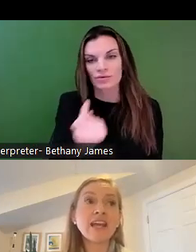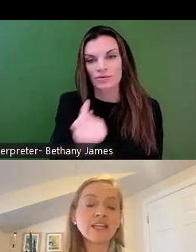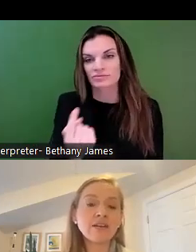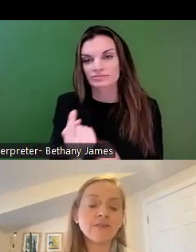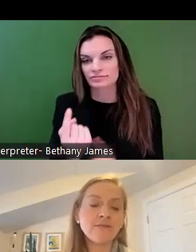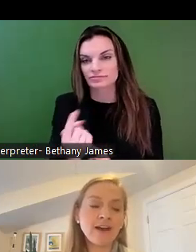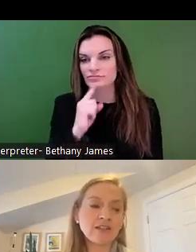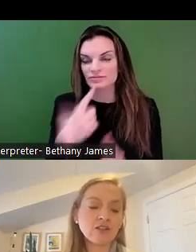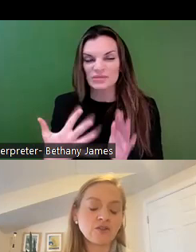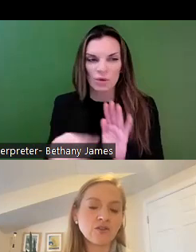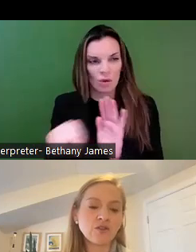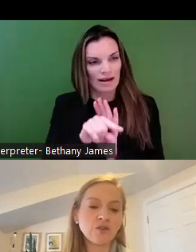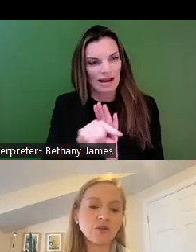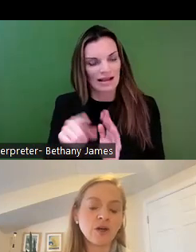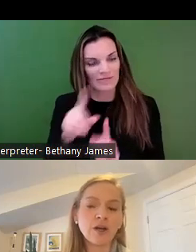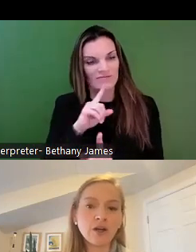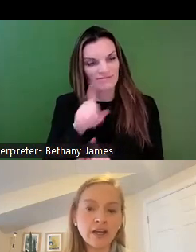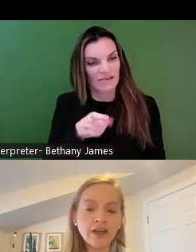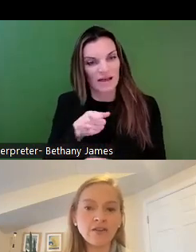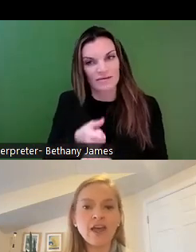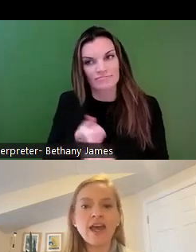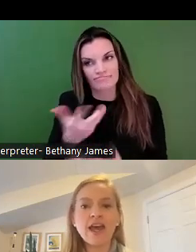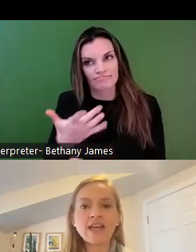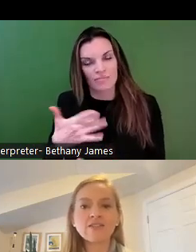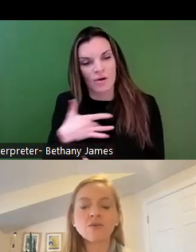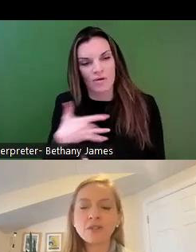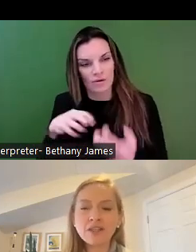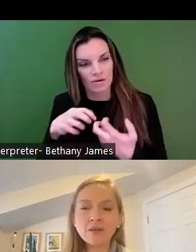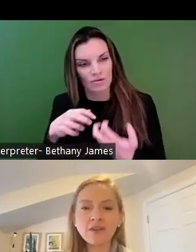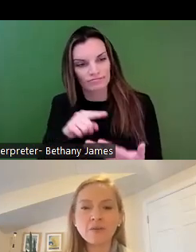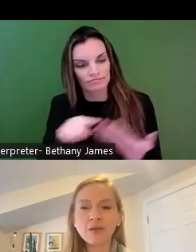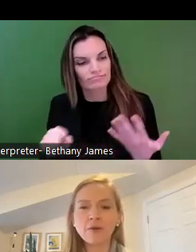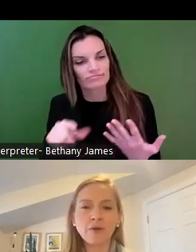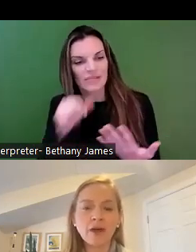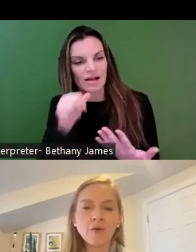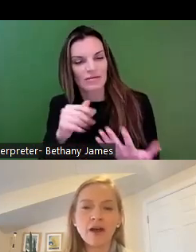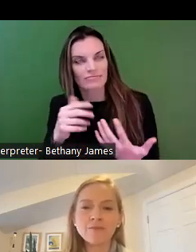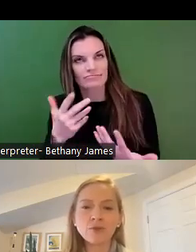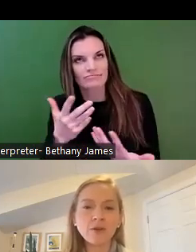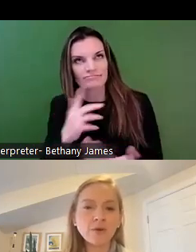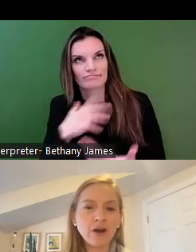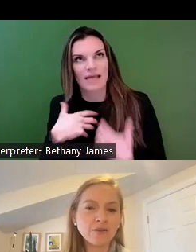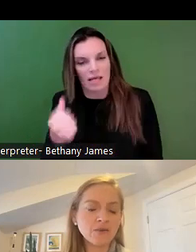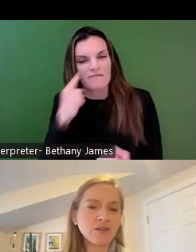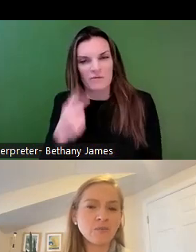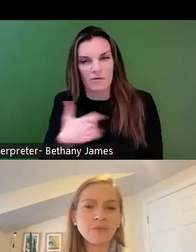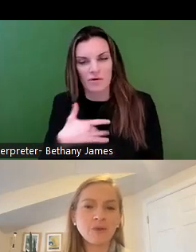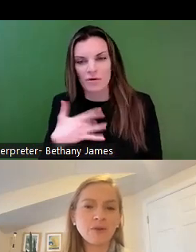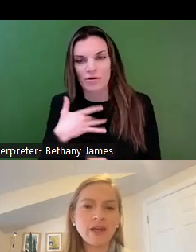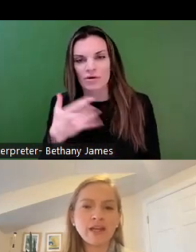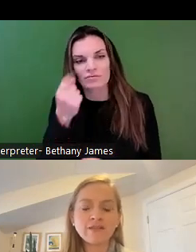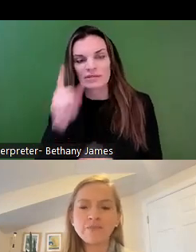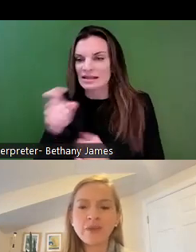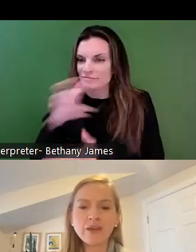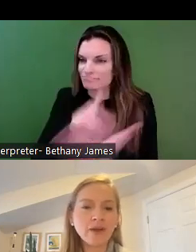a negative effect to our heart health. And so eating with other people, going for walks with other